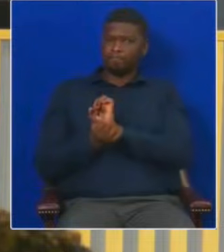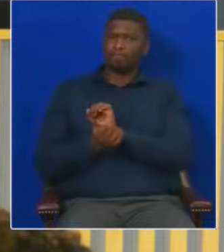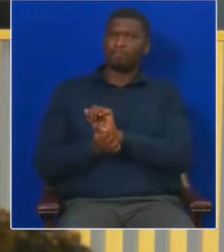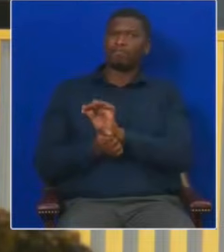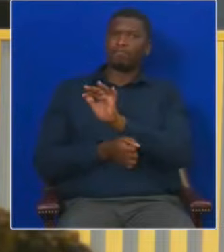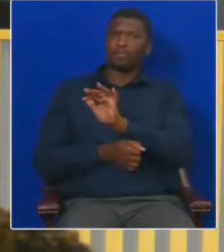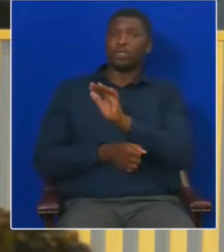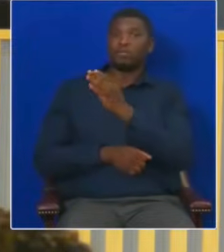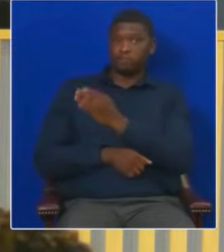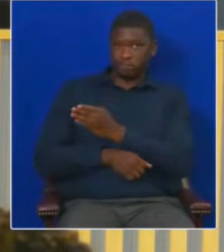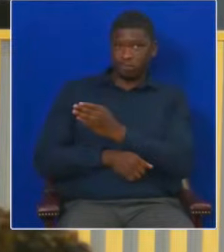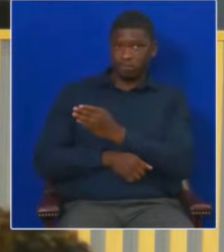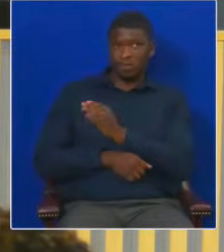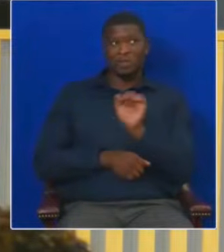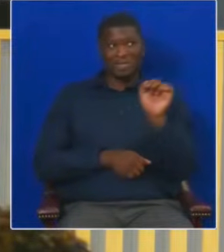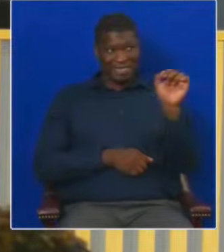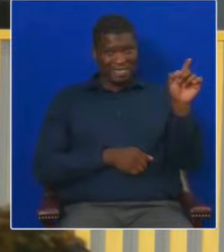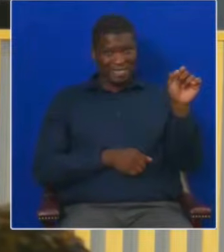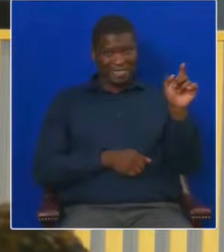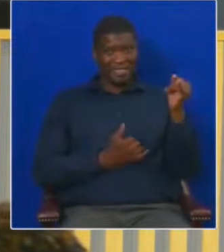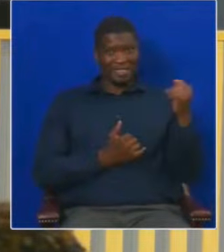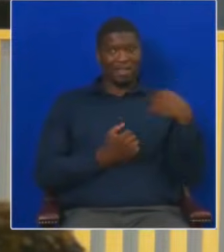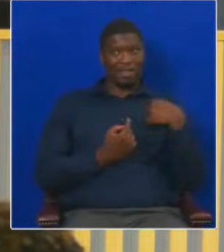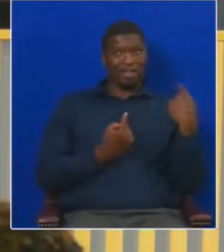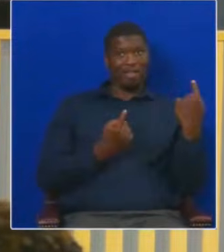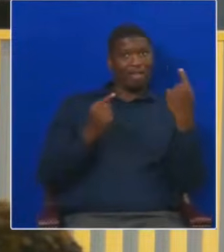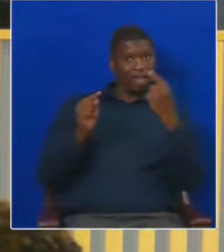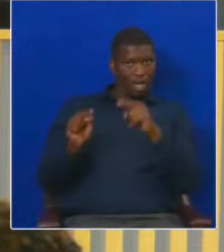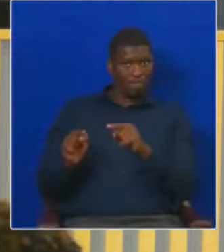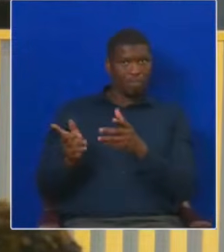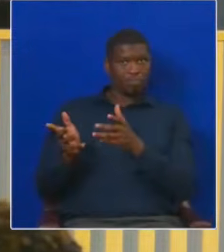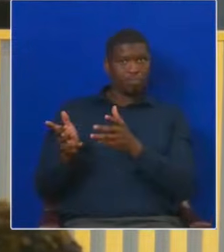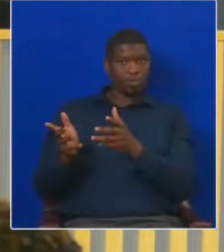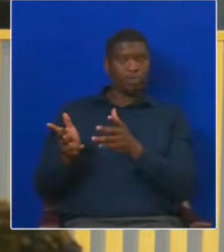therefore he was never afforded an